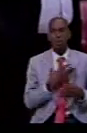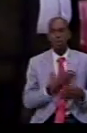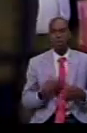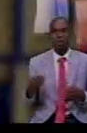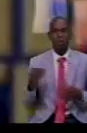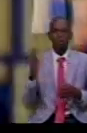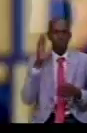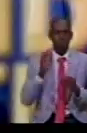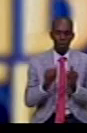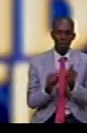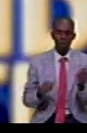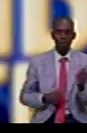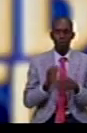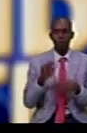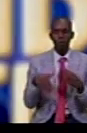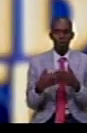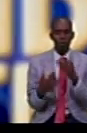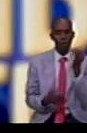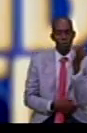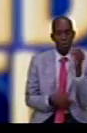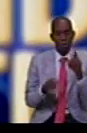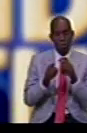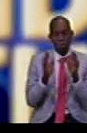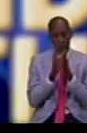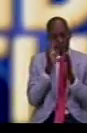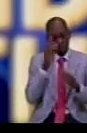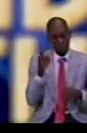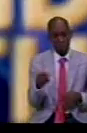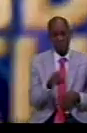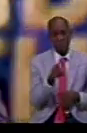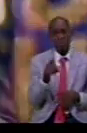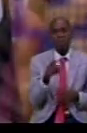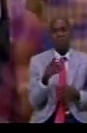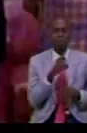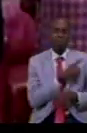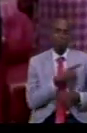As we pray for them, by the grace of God, God will help them.